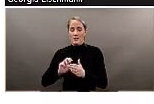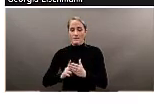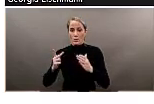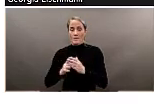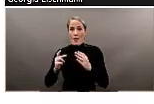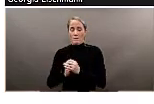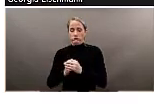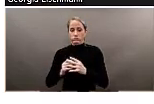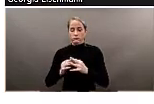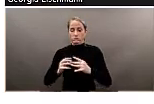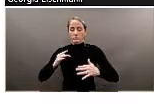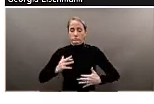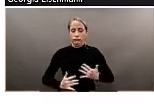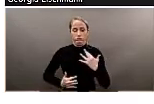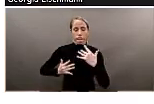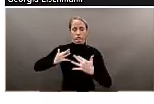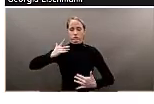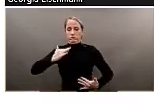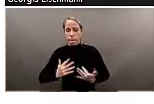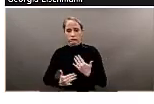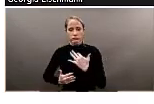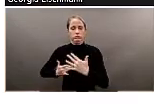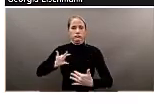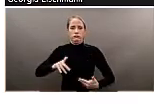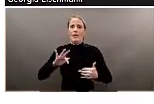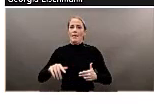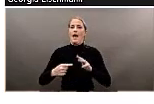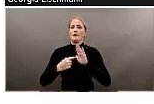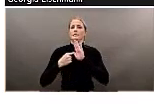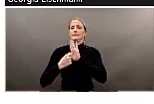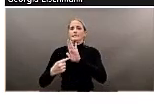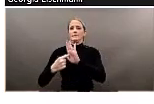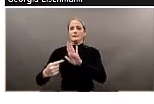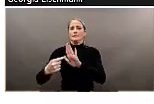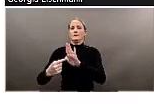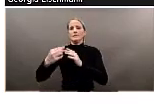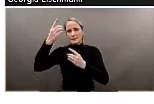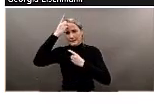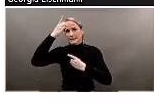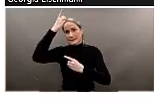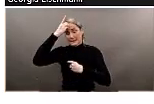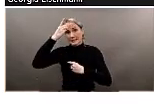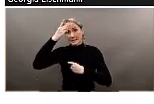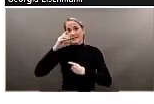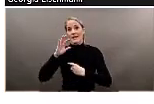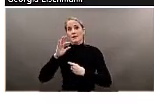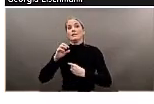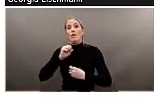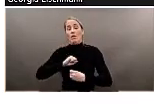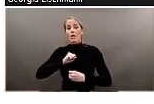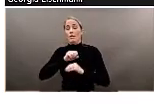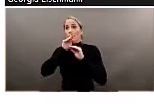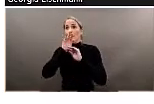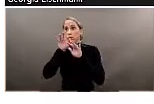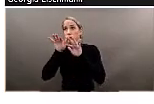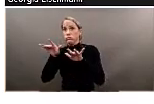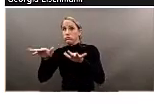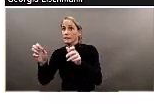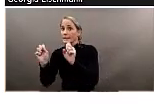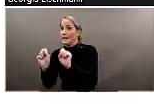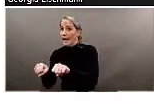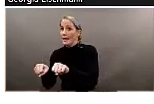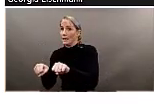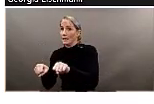So and multiply within the body, and and that's when you get the disease, and that's when folks are contagious,